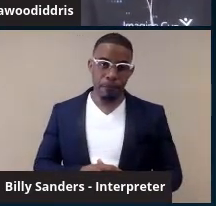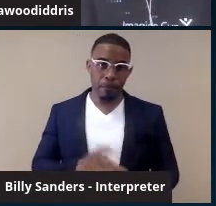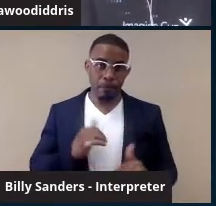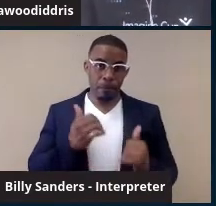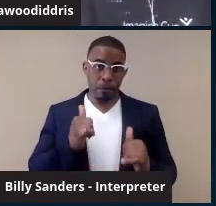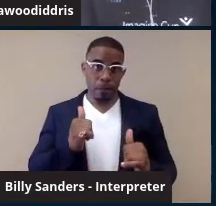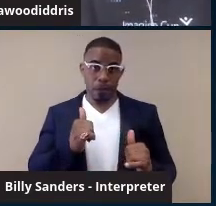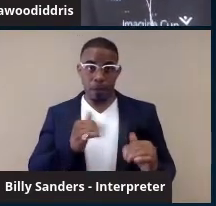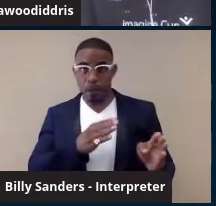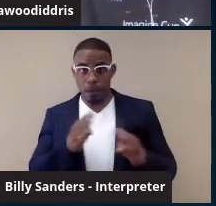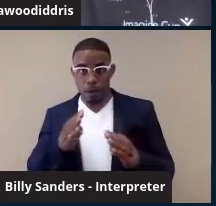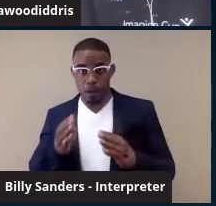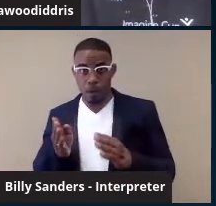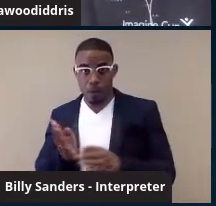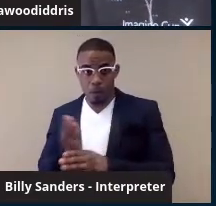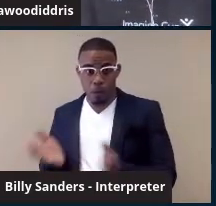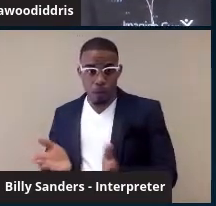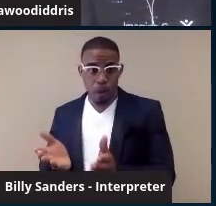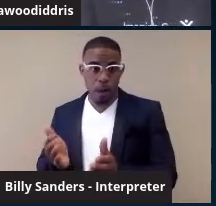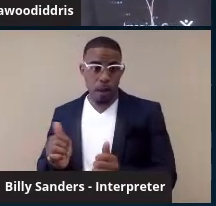require it in.